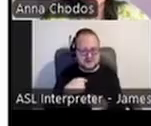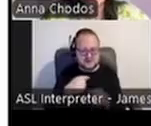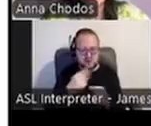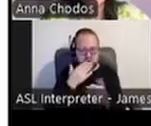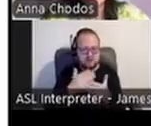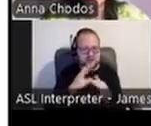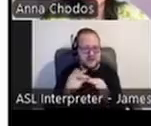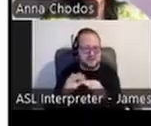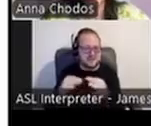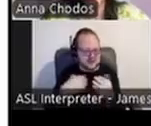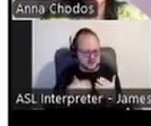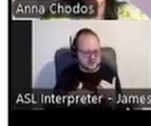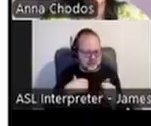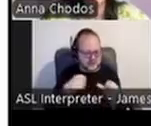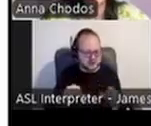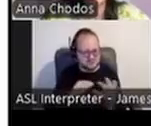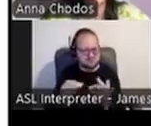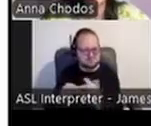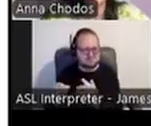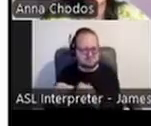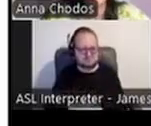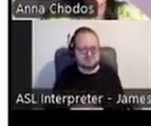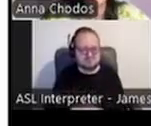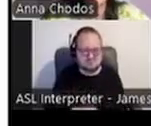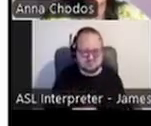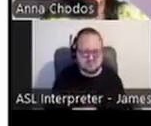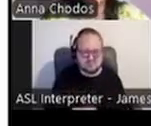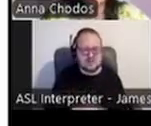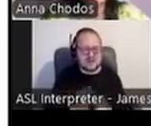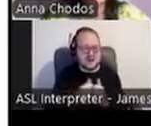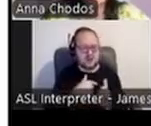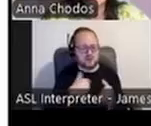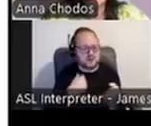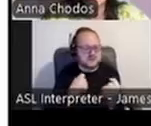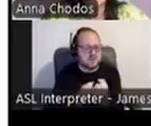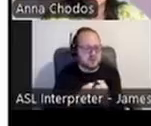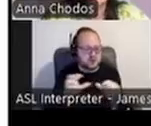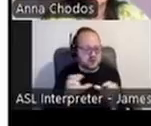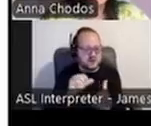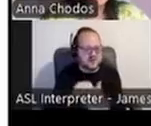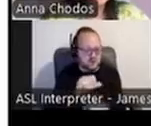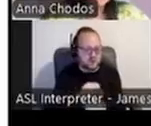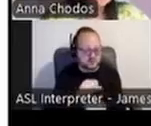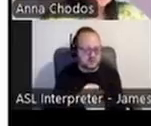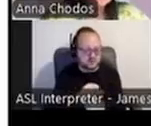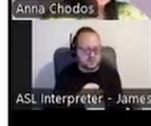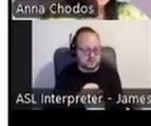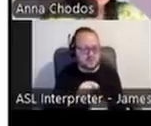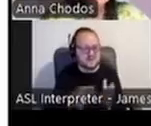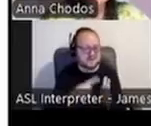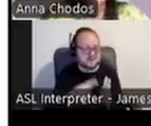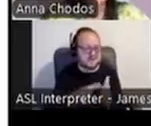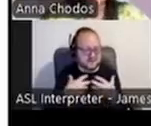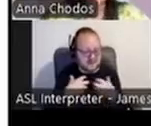how do we support doing this kind of work when sometimes health systems are reluctant because